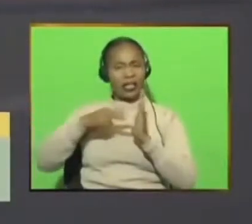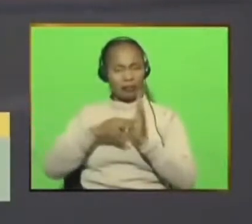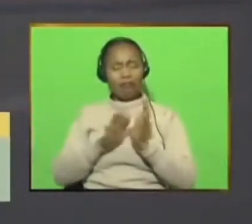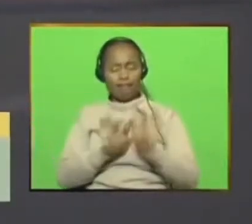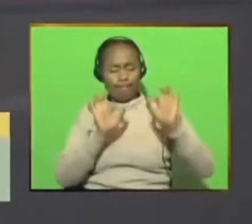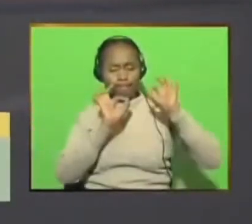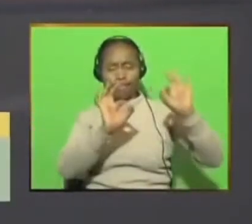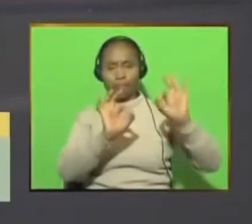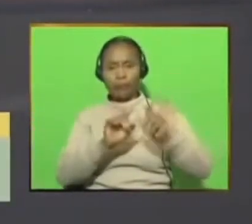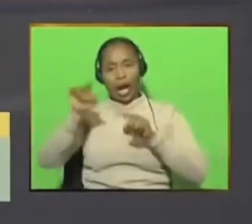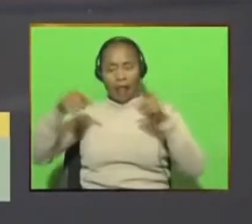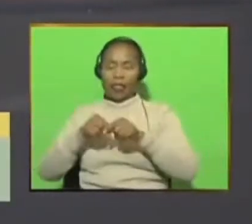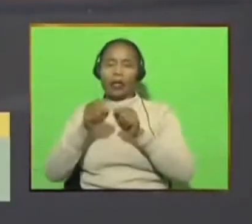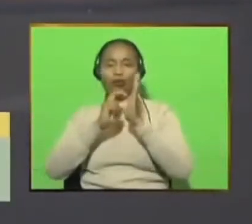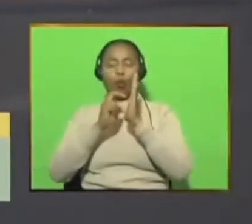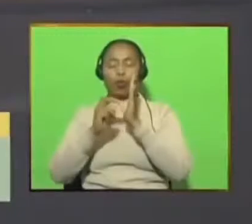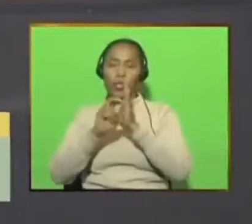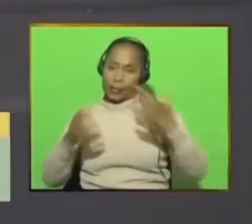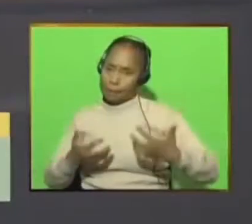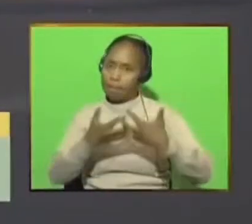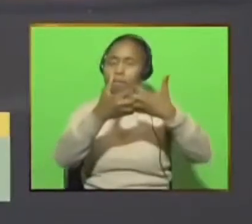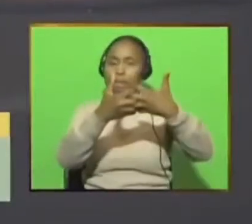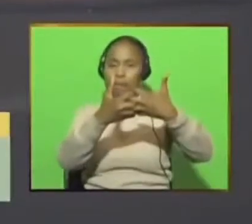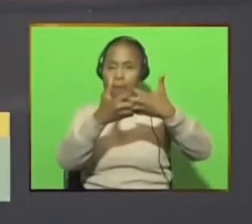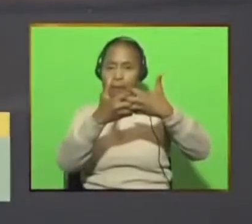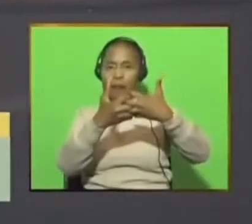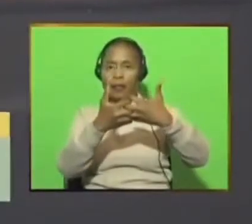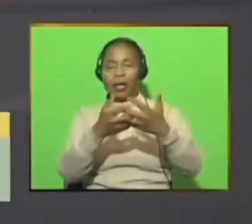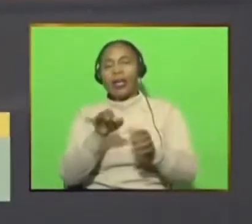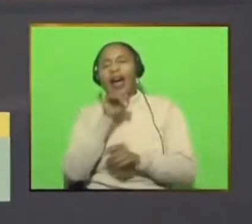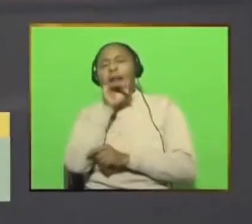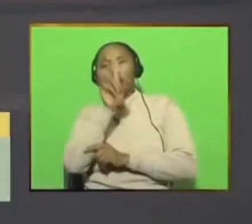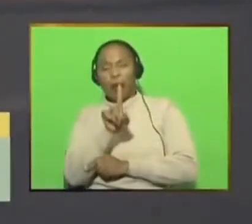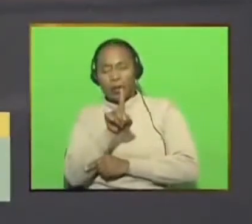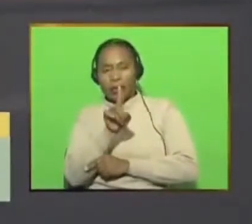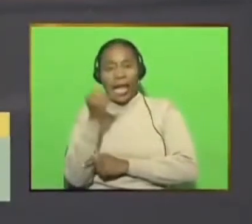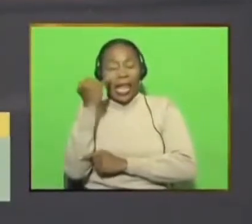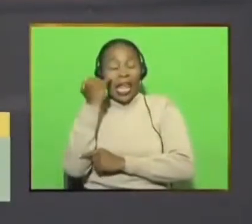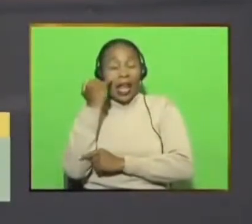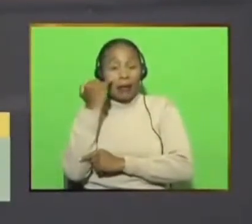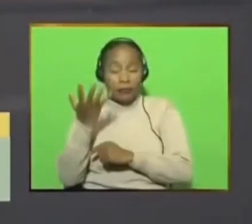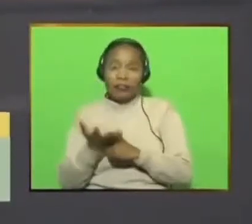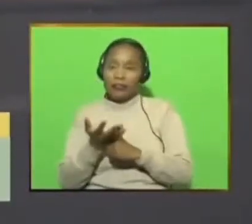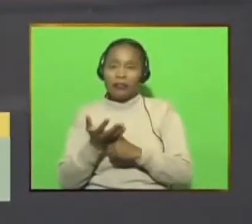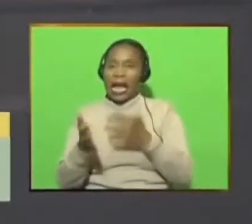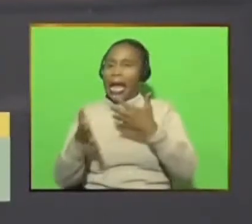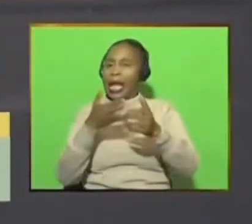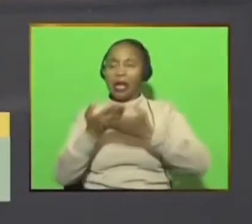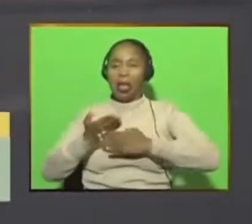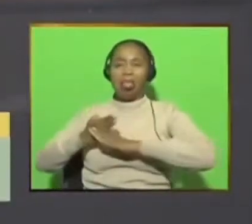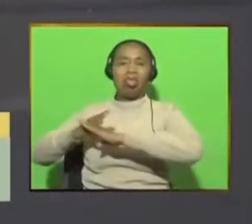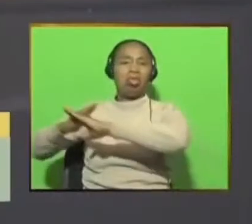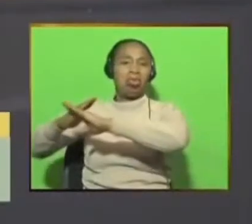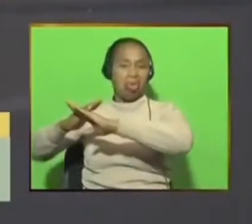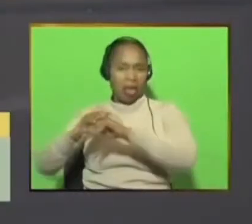rules apply. And the provisions, the amendments,